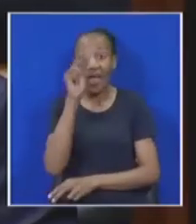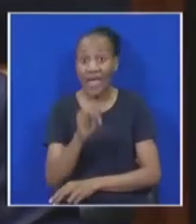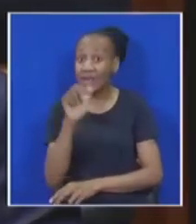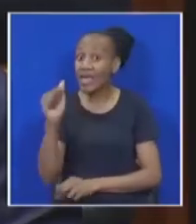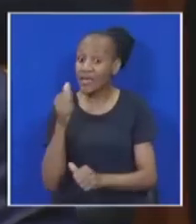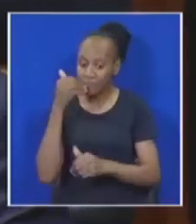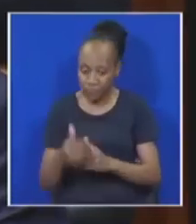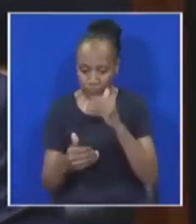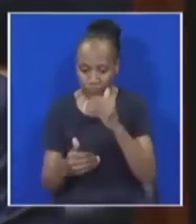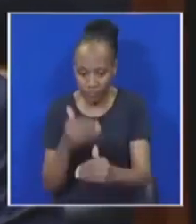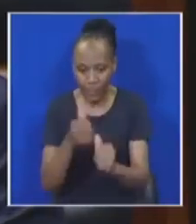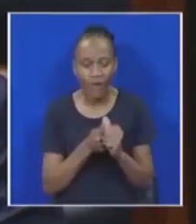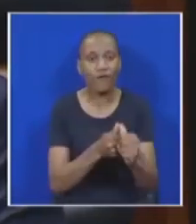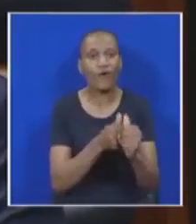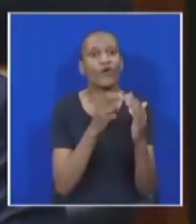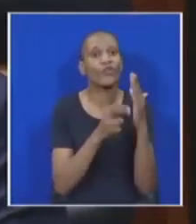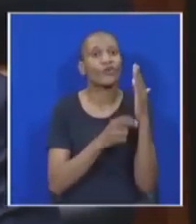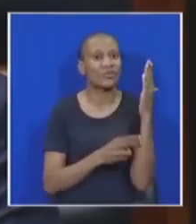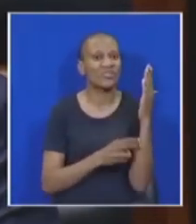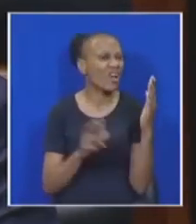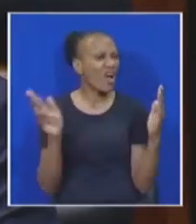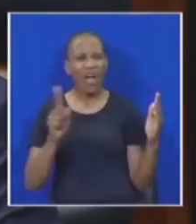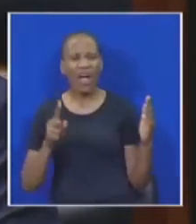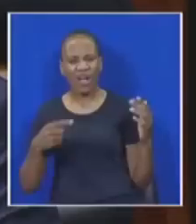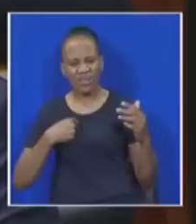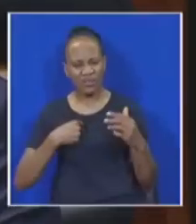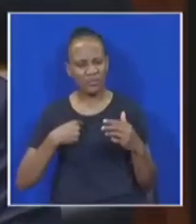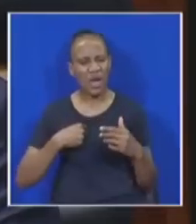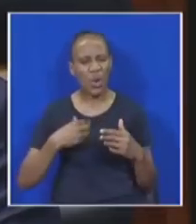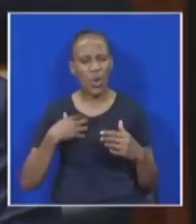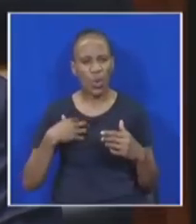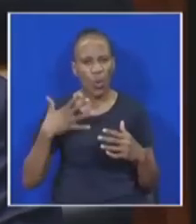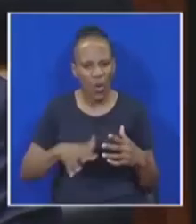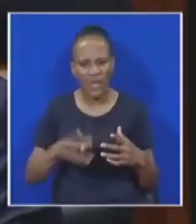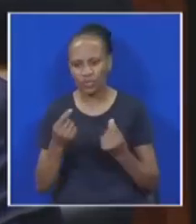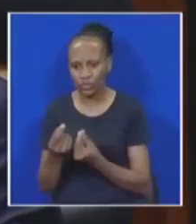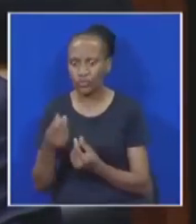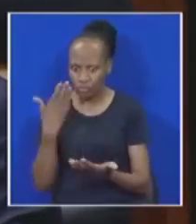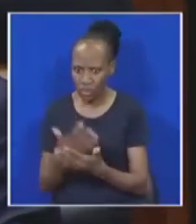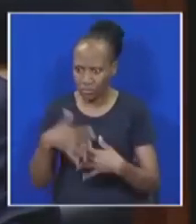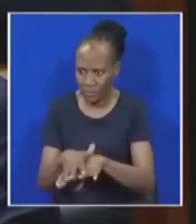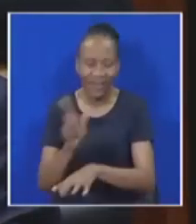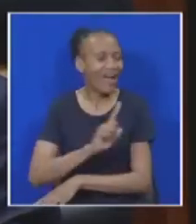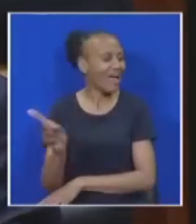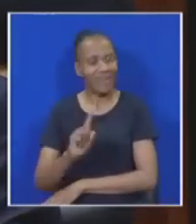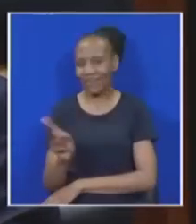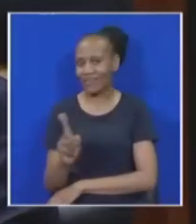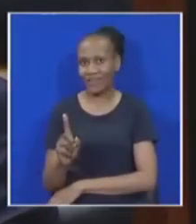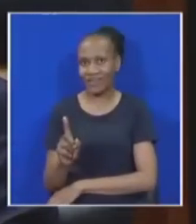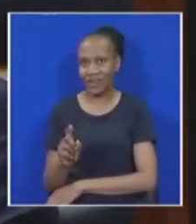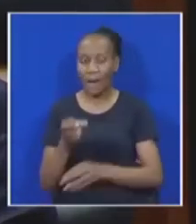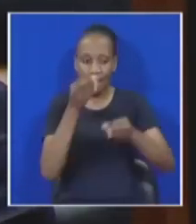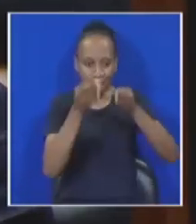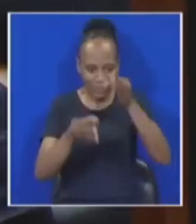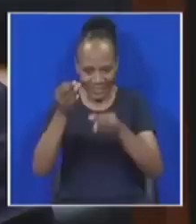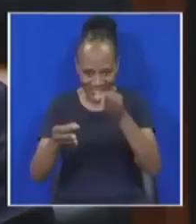strictly according to the rules, not by my whims as the presiding officer now or any other presiding officer. Politically,